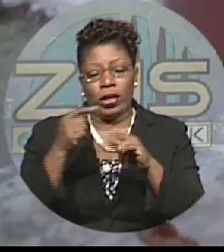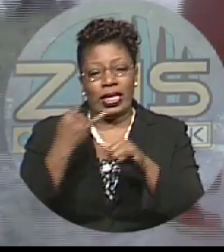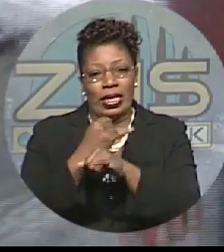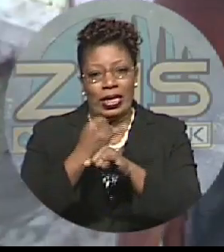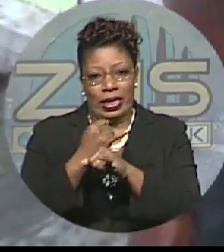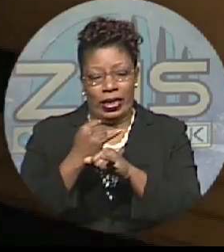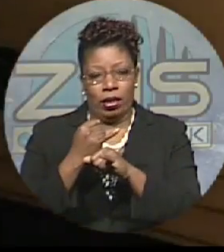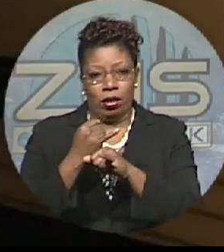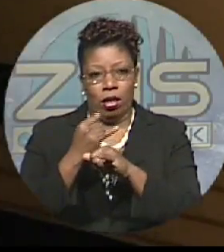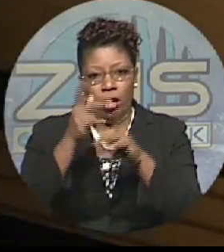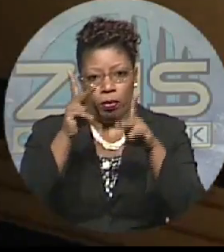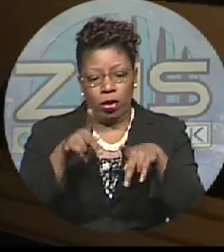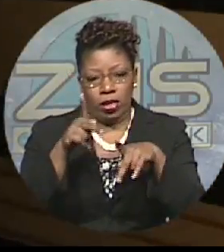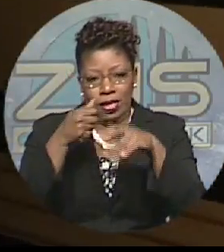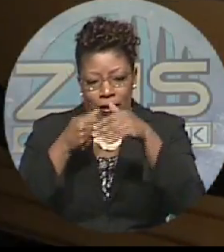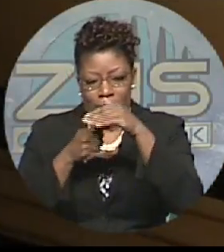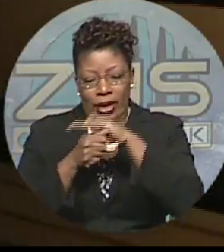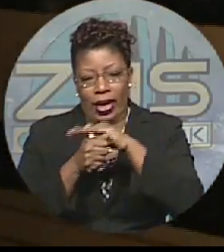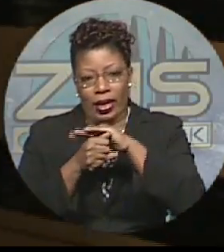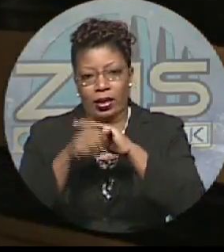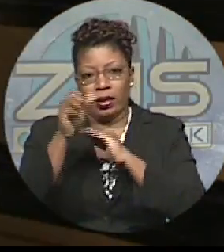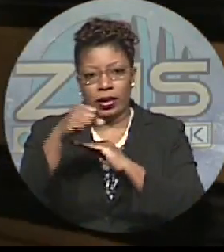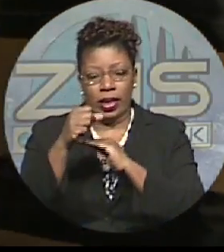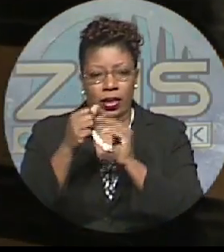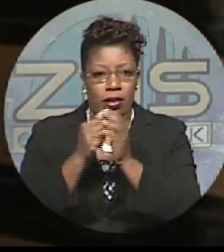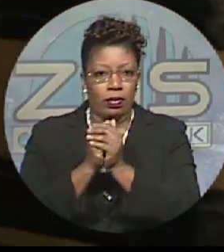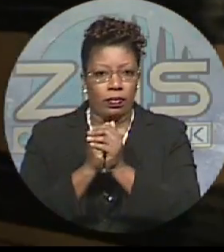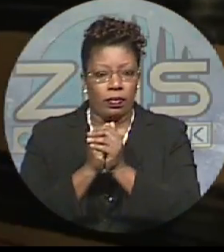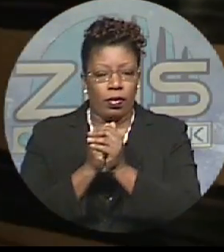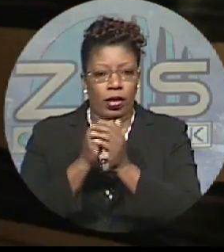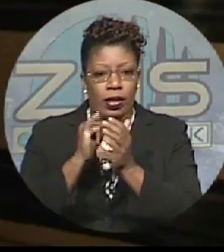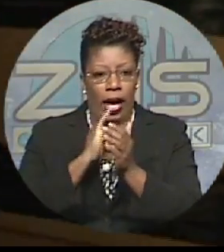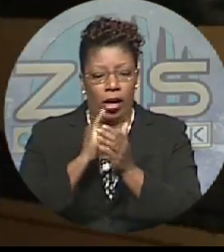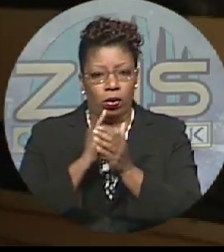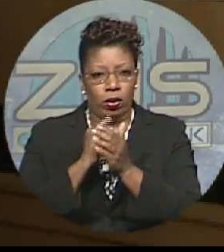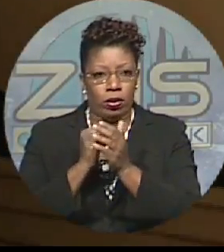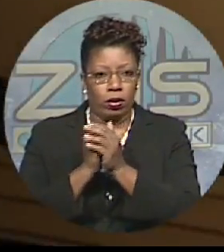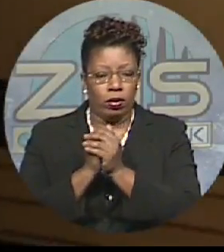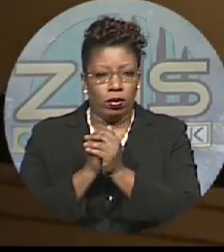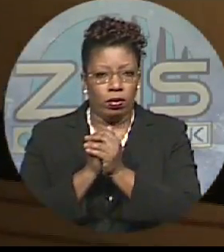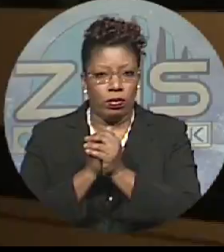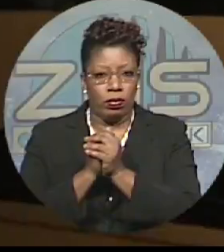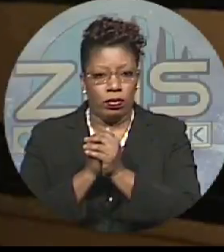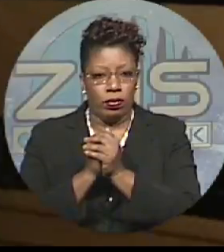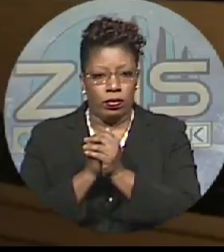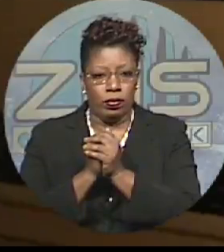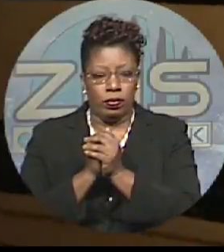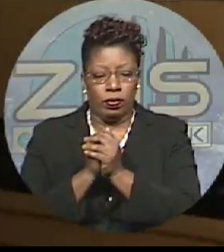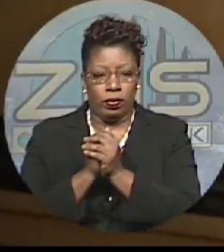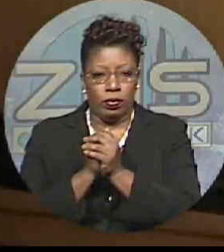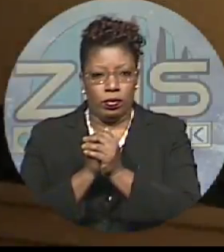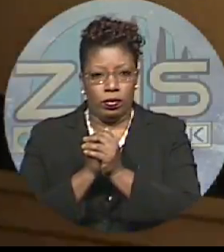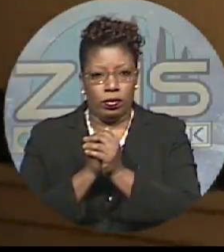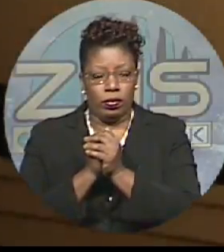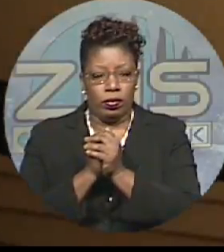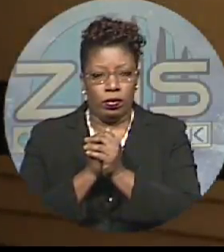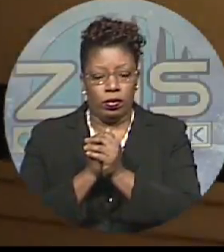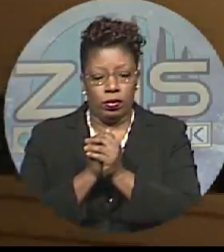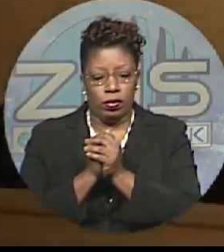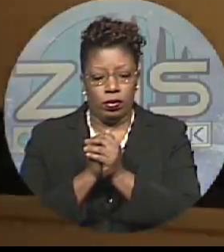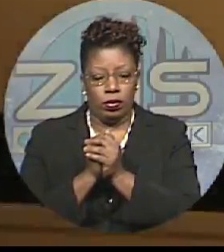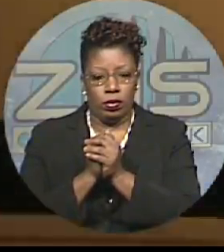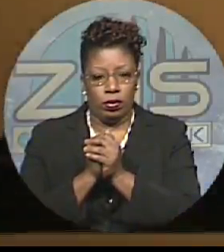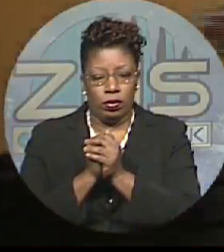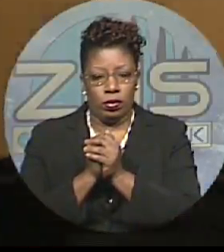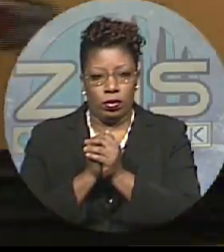the illegals are being hidden. Tell us about that. What do you mean? What do you? Well, I've been under the body of some facilities, you can see from my dogs. Mm-hmm. And